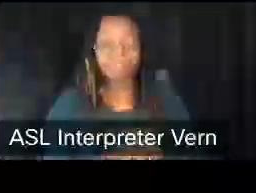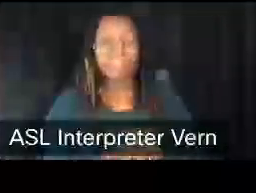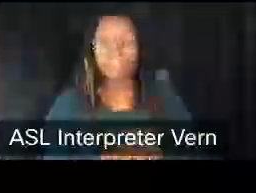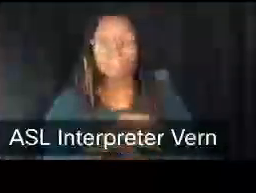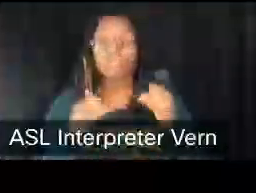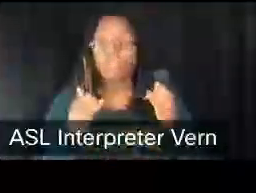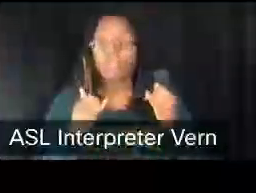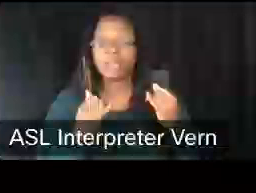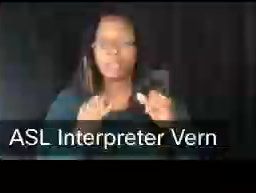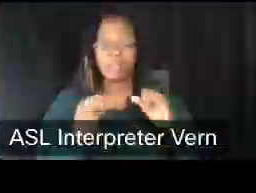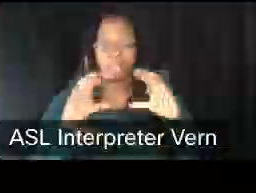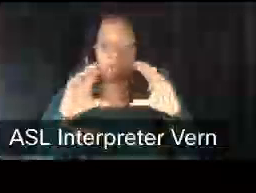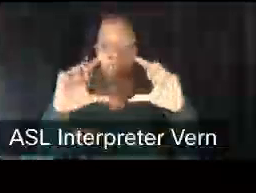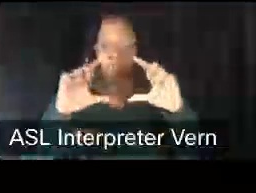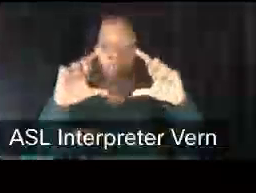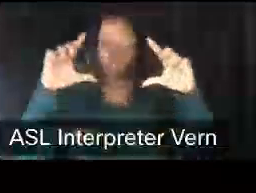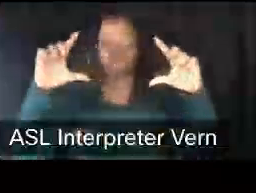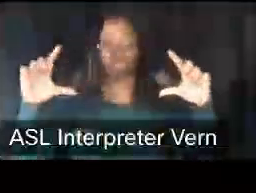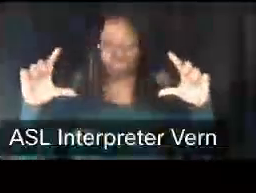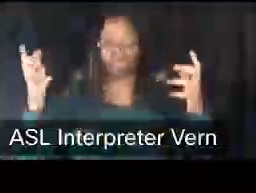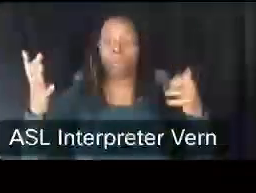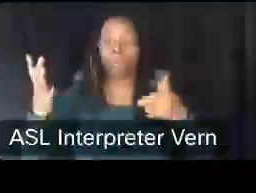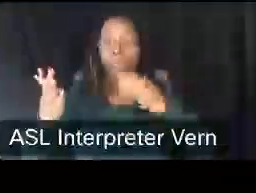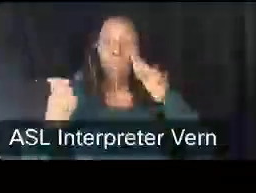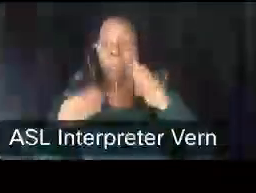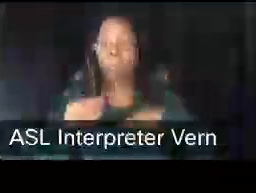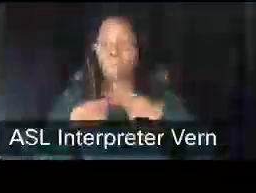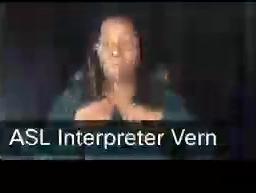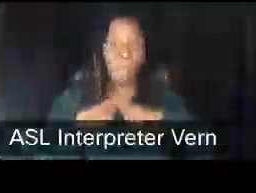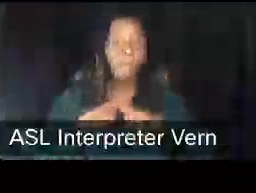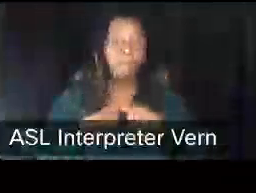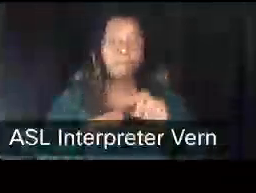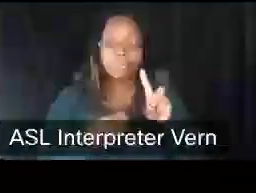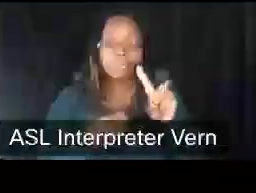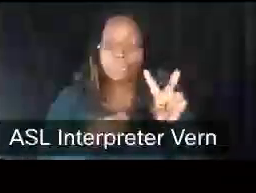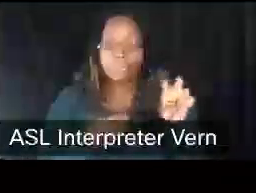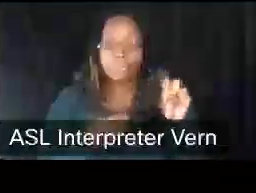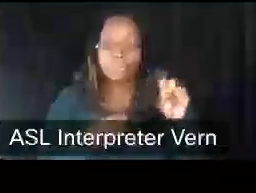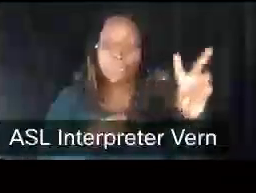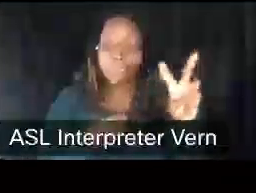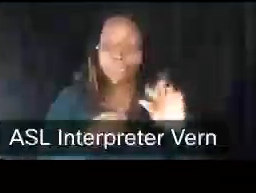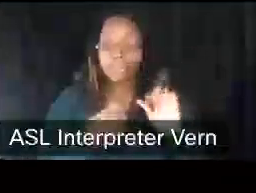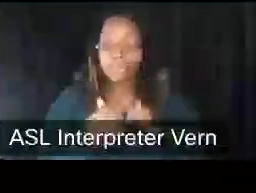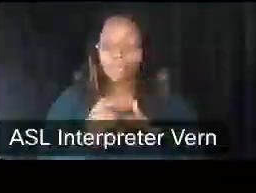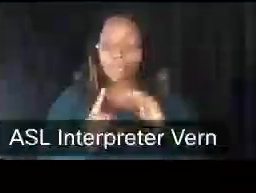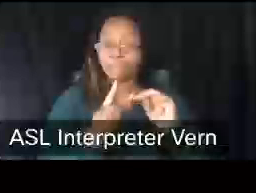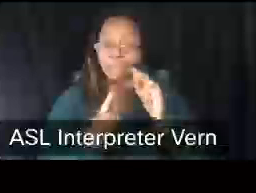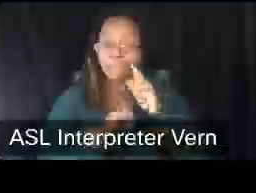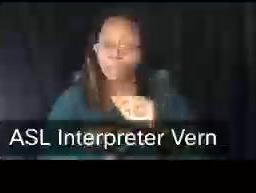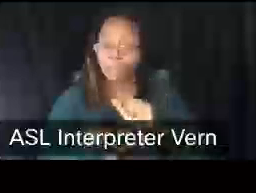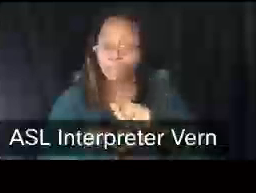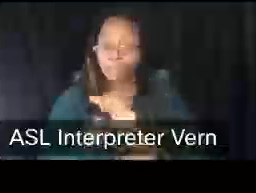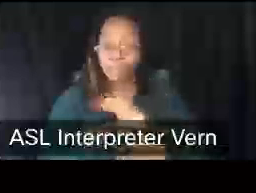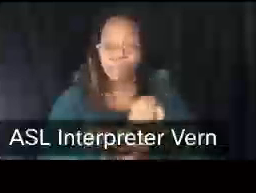circle holds what we know about domestic and sexual violence and the lens we bring to our work, which includes human rights and